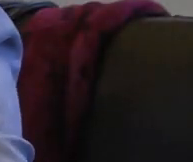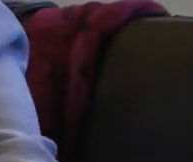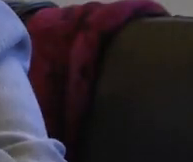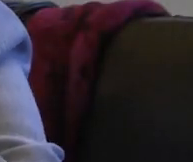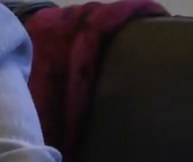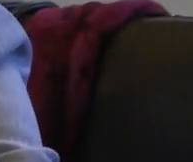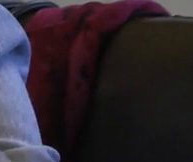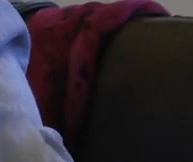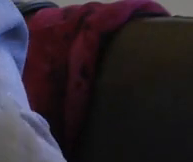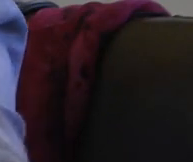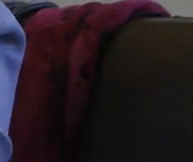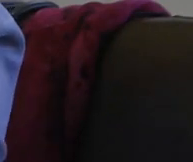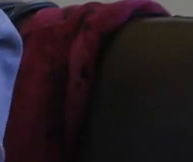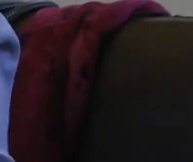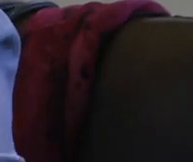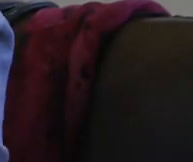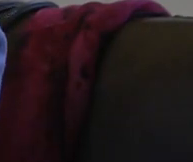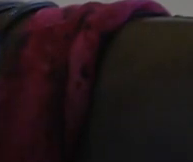okay can we start now